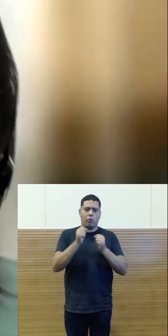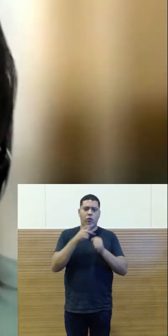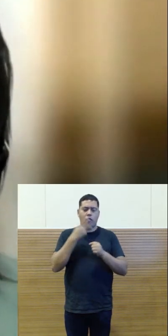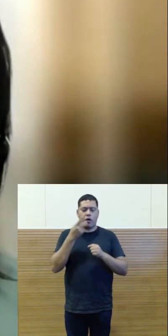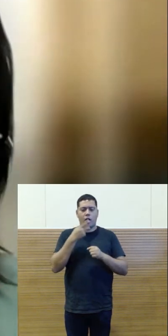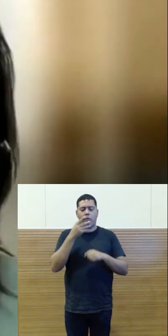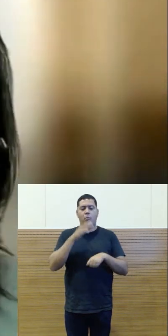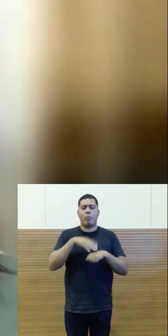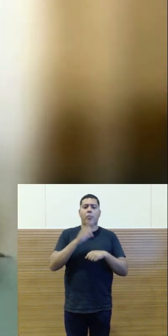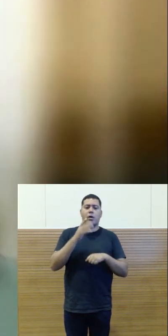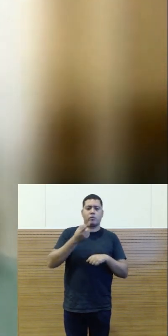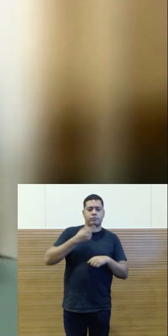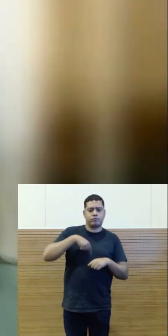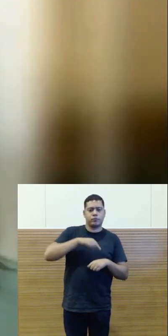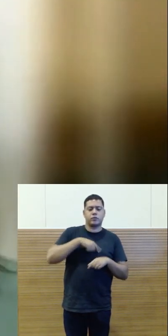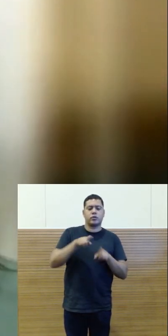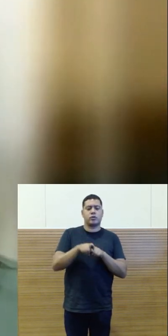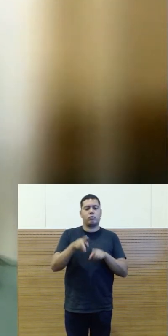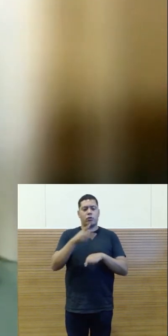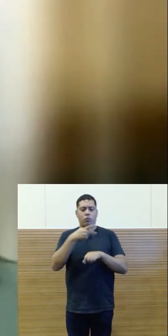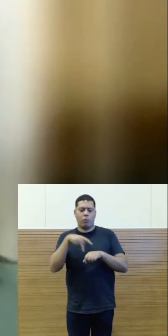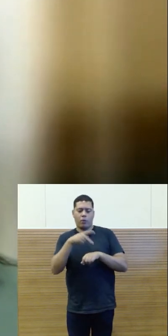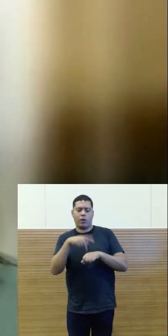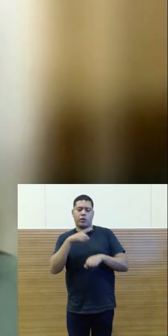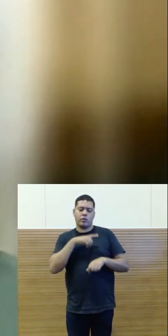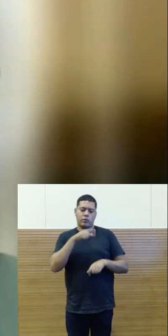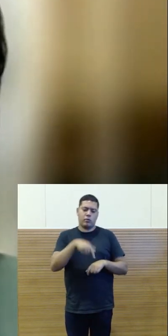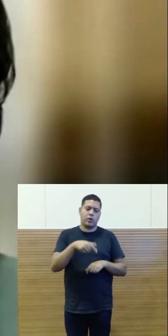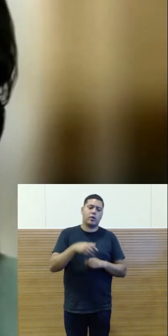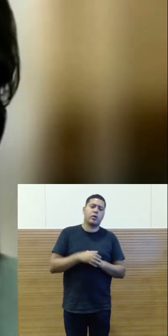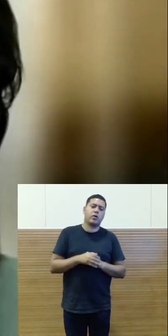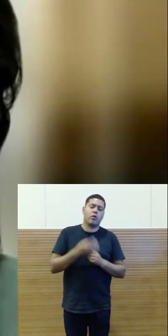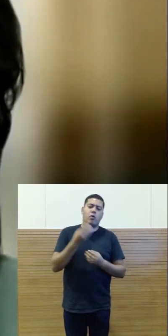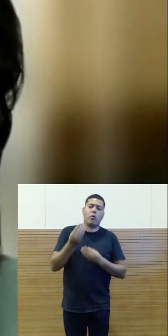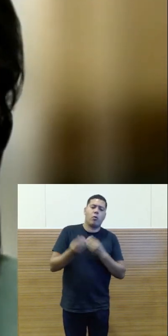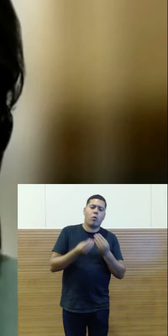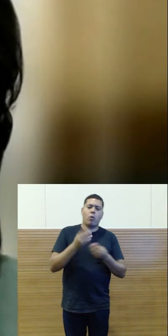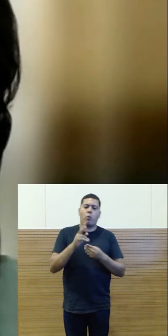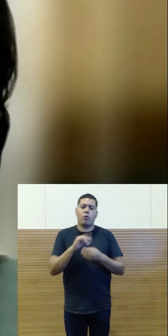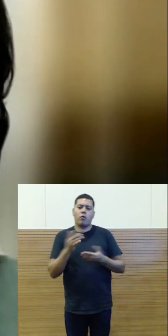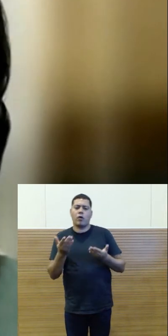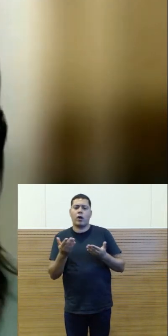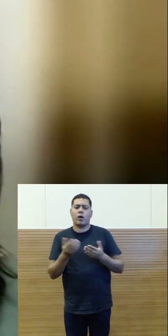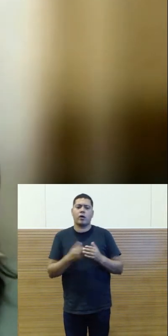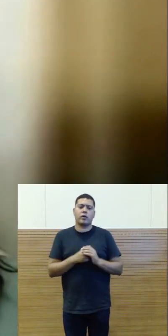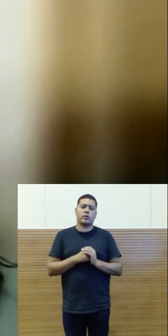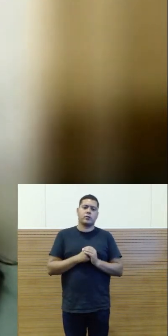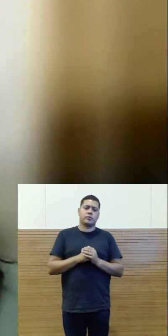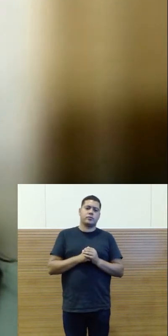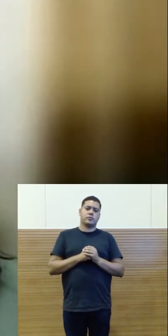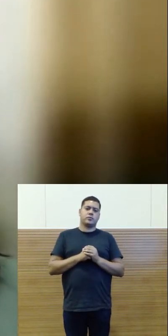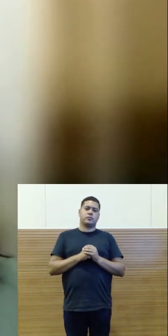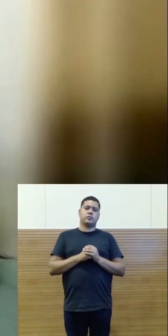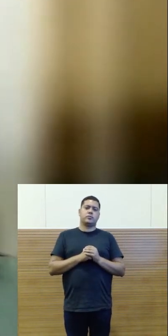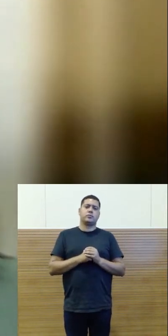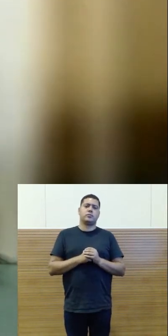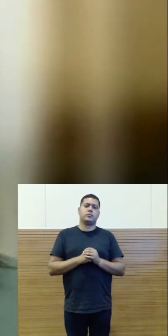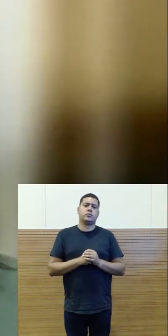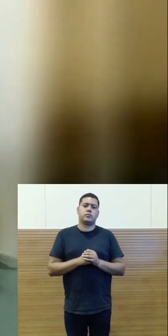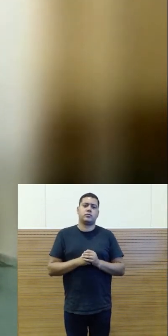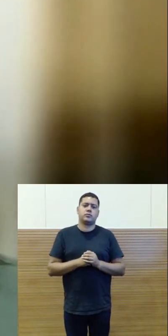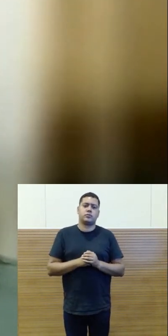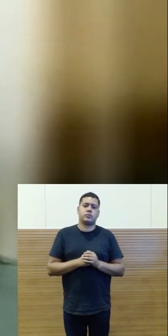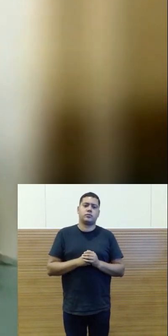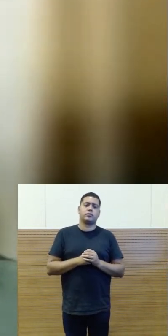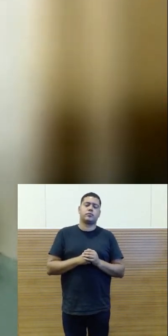could speak a bit, Ms. Mahi, to speak to us in the countries here on how